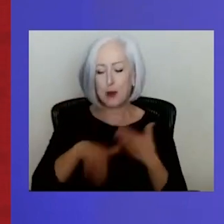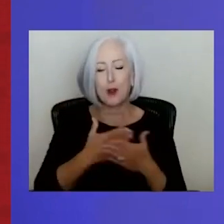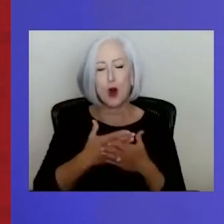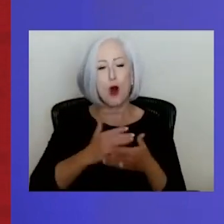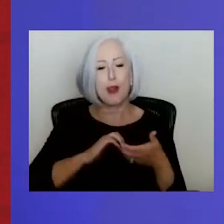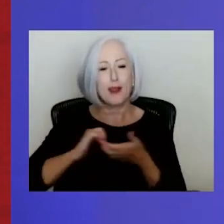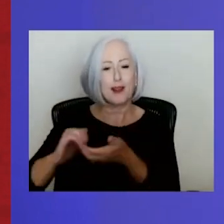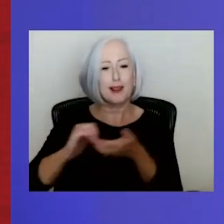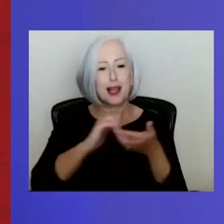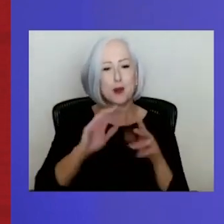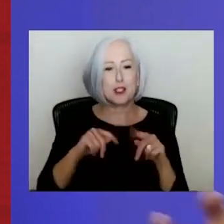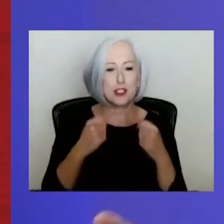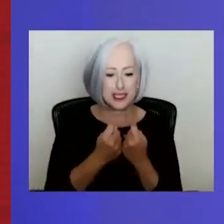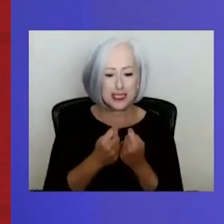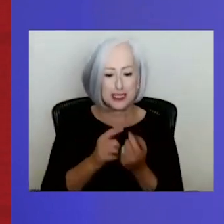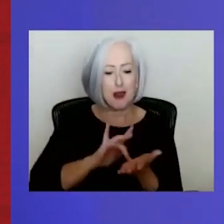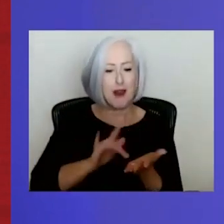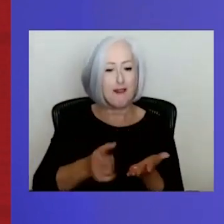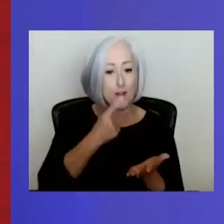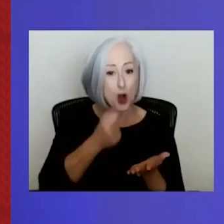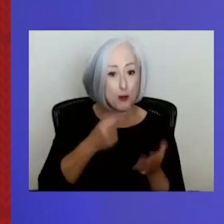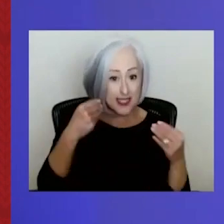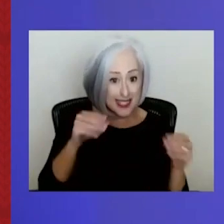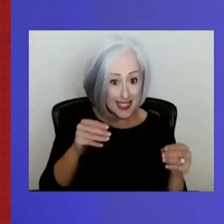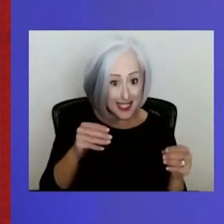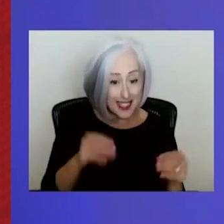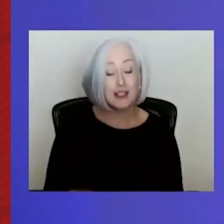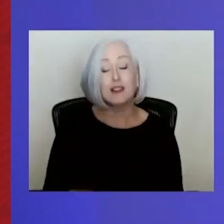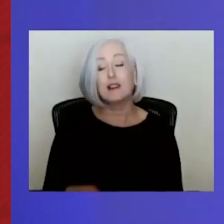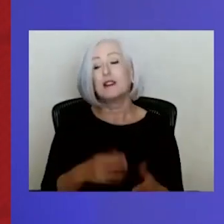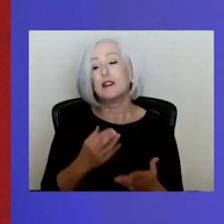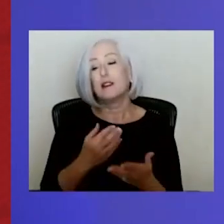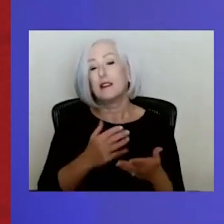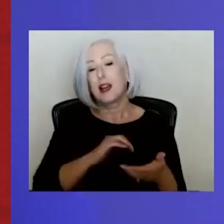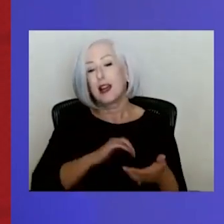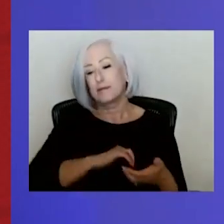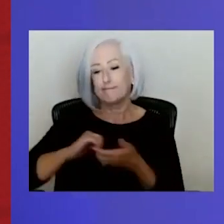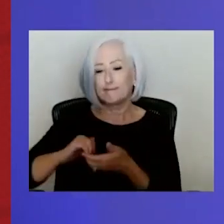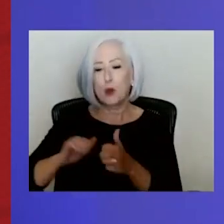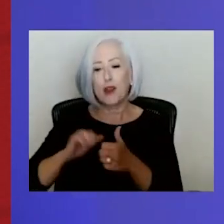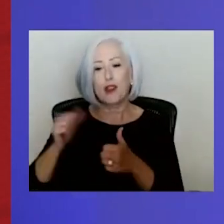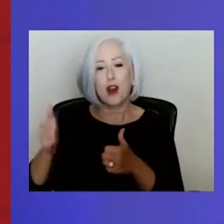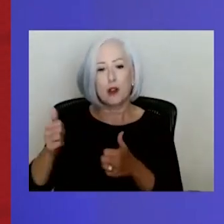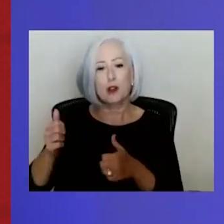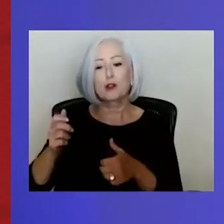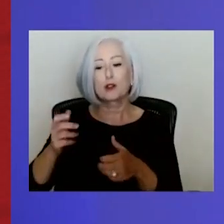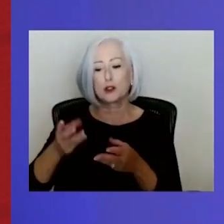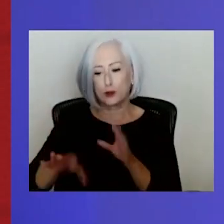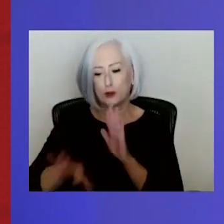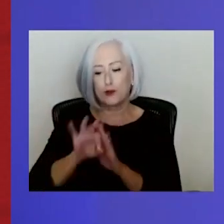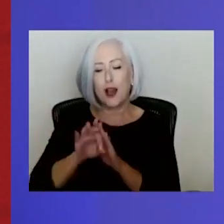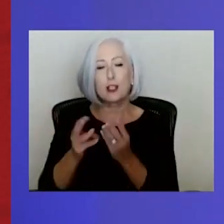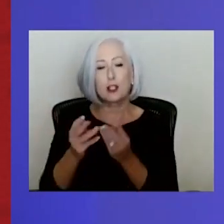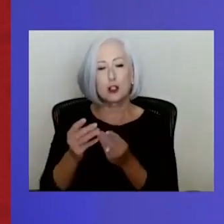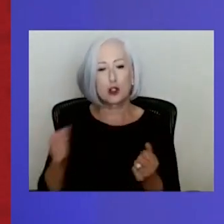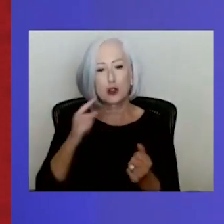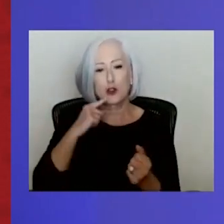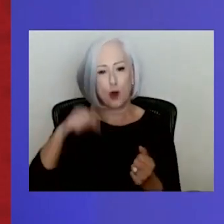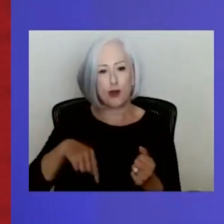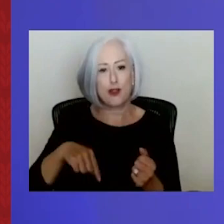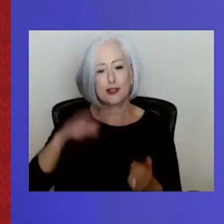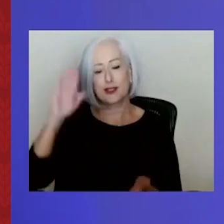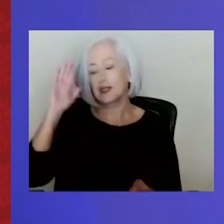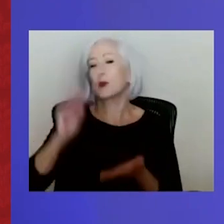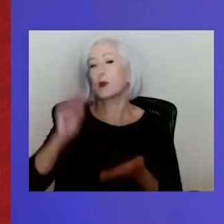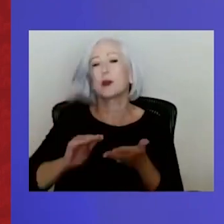team in the pharmacy and being able to source, and the collaboration with our radiology partners to find a solution to this that minimizes the impact on